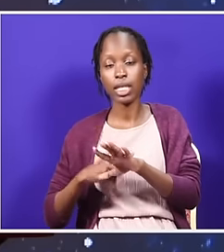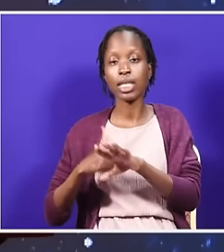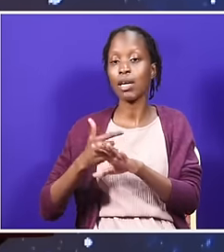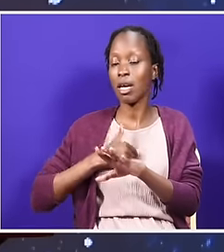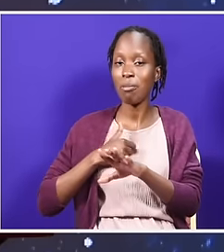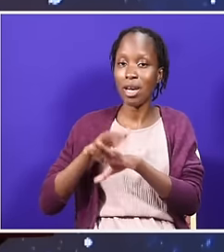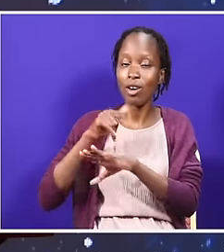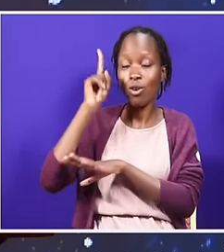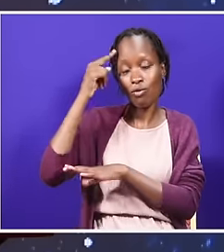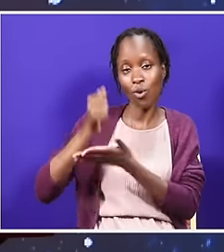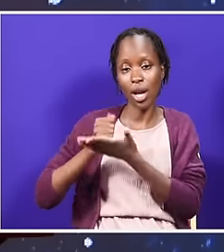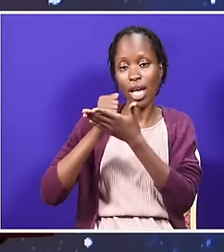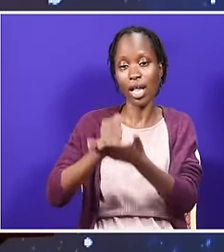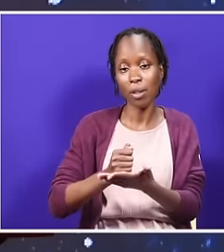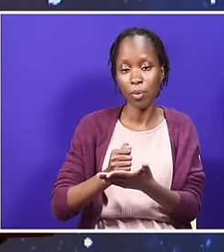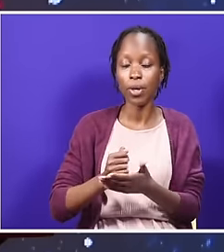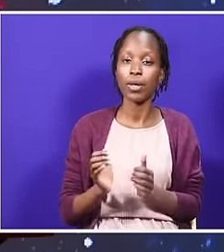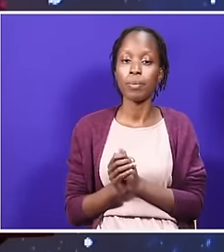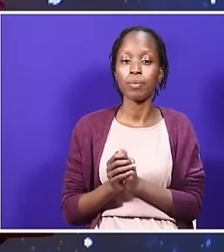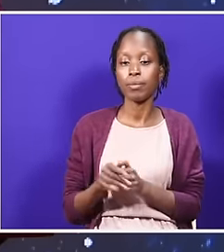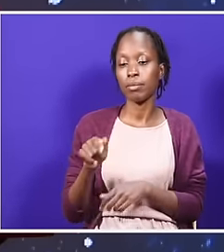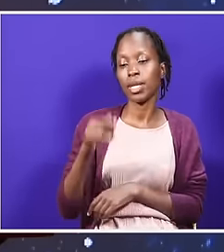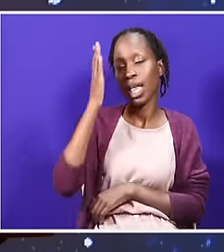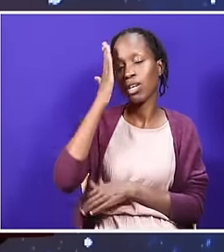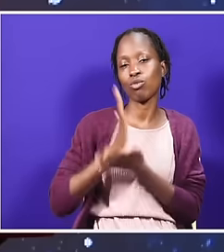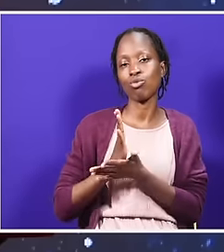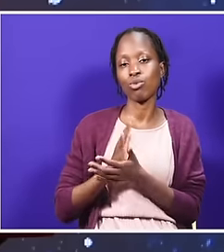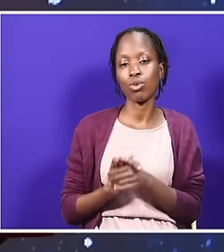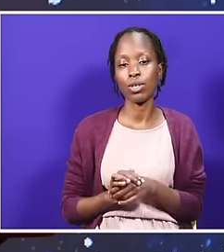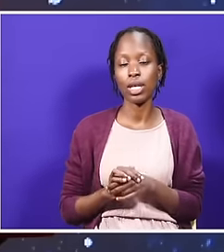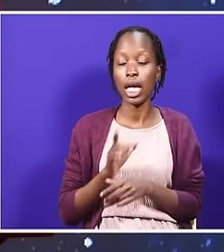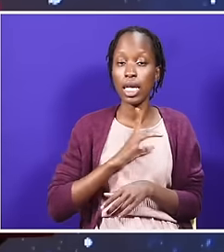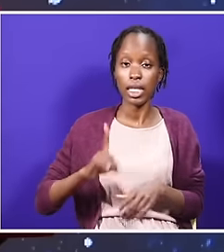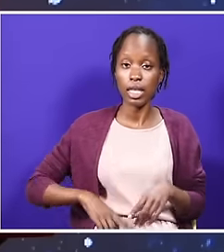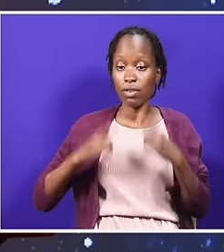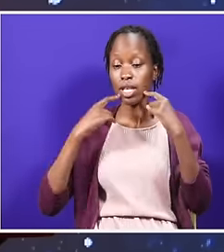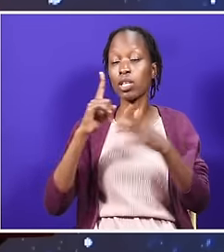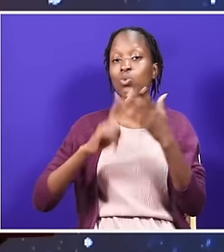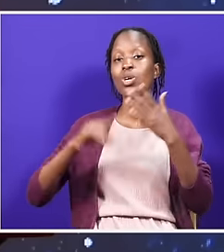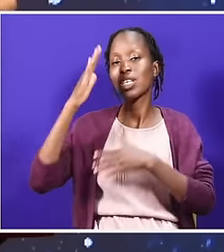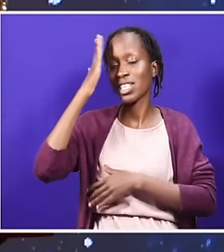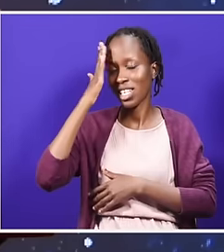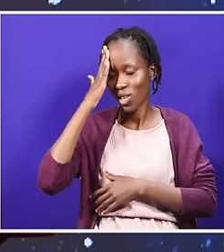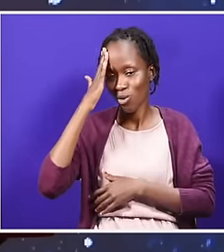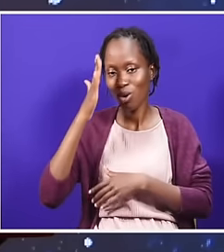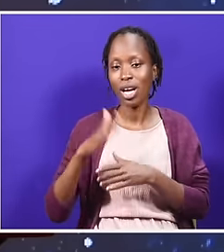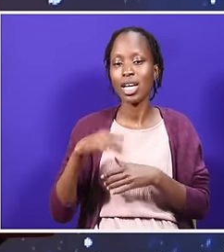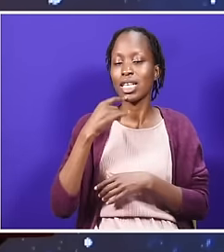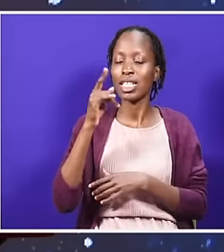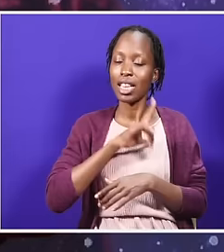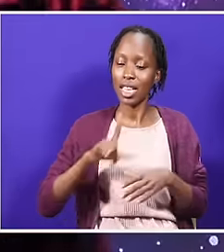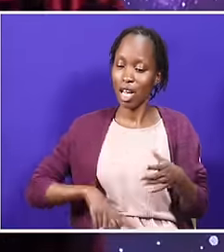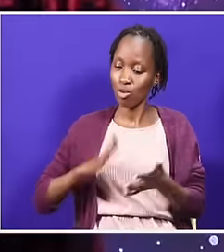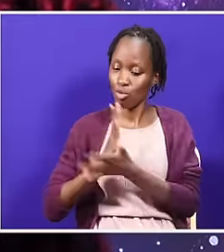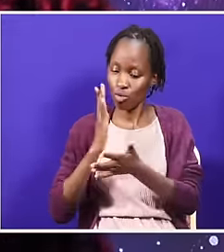call to you for help. This I know. He declares what he knows. He says, God is on